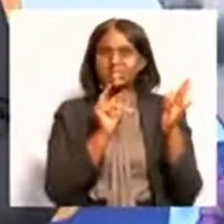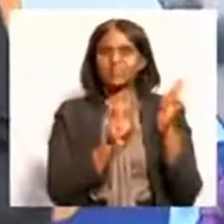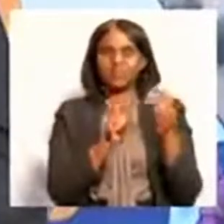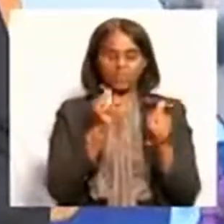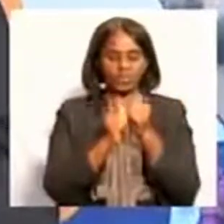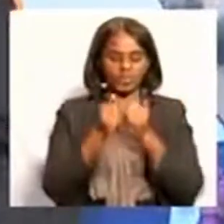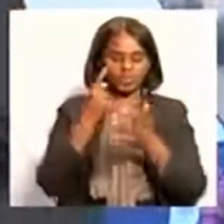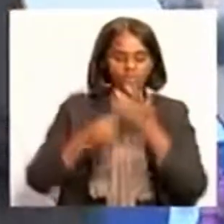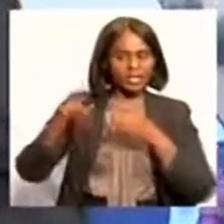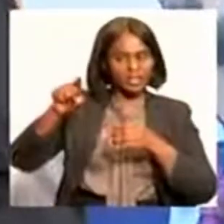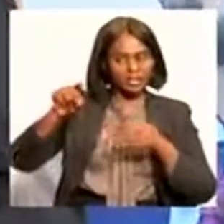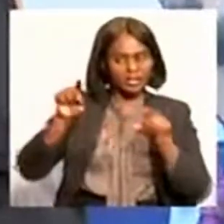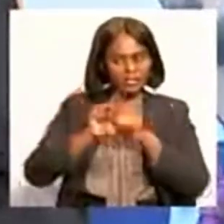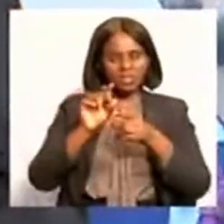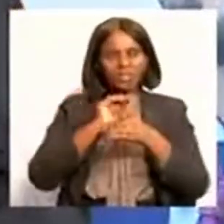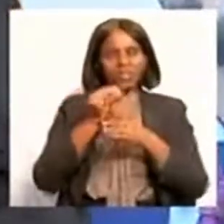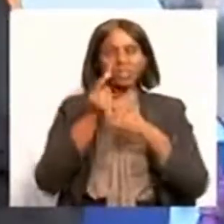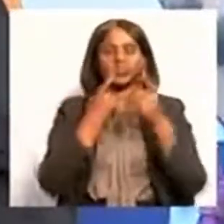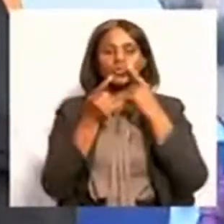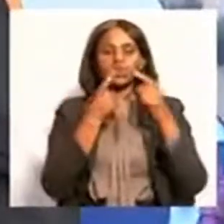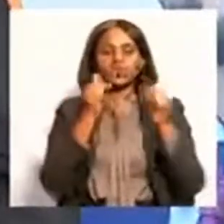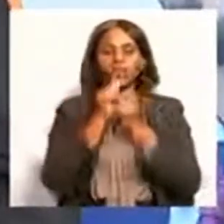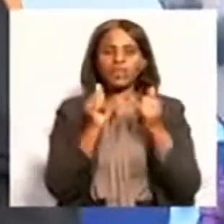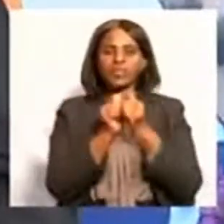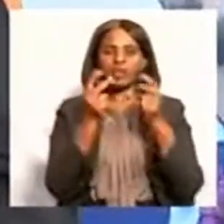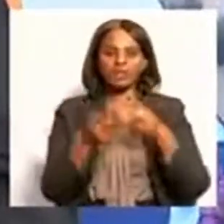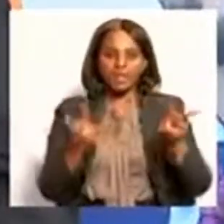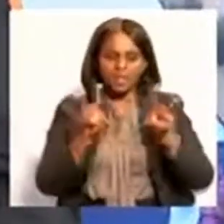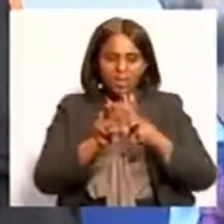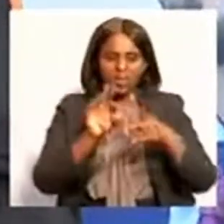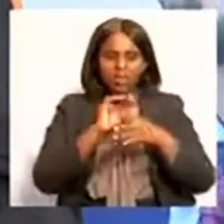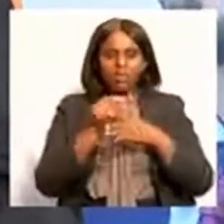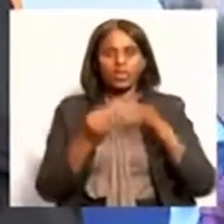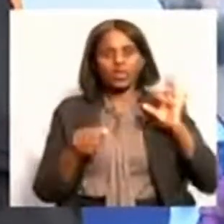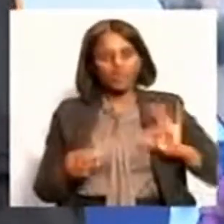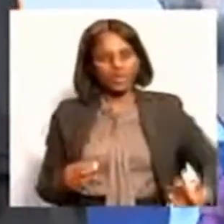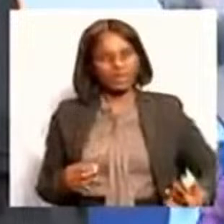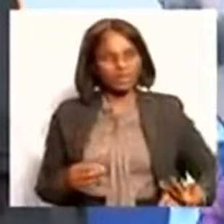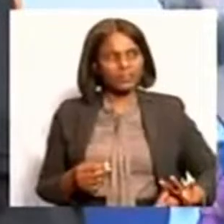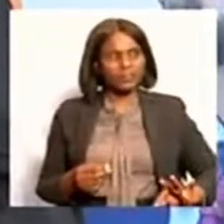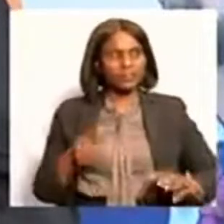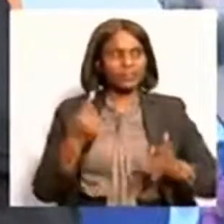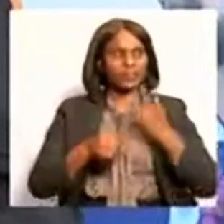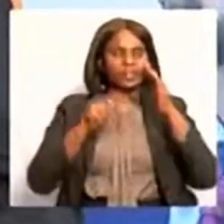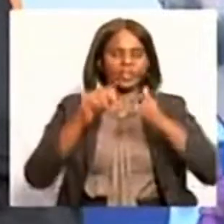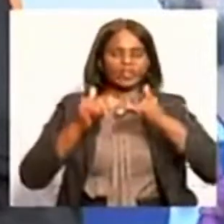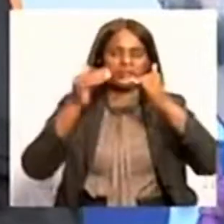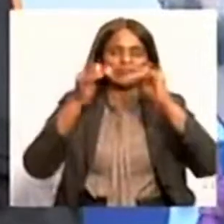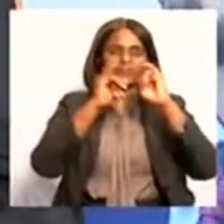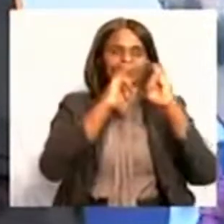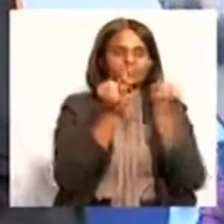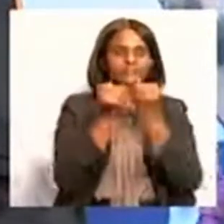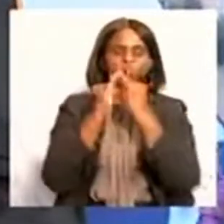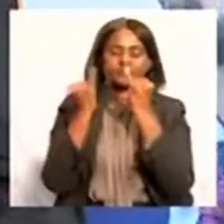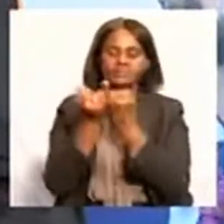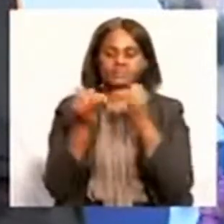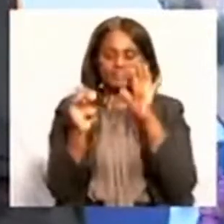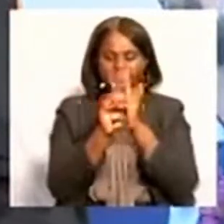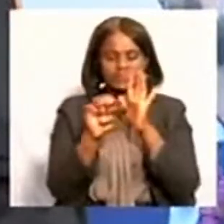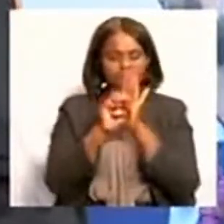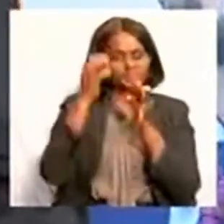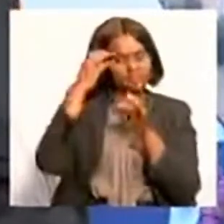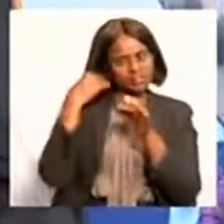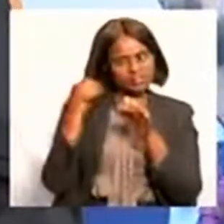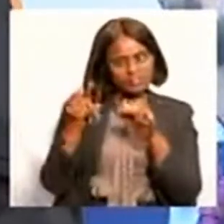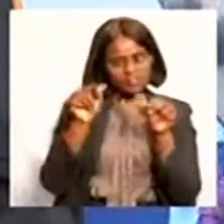that requires or talks about the value and the benefits that supreme audit institutions like Office of the Auditor General